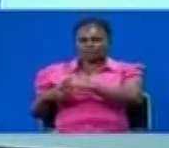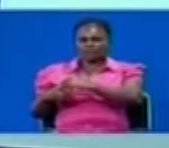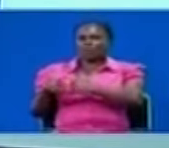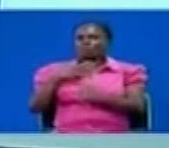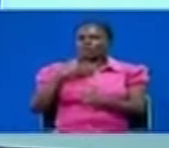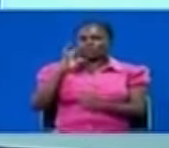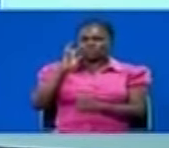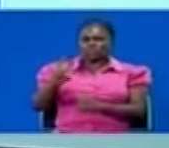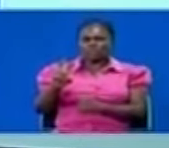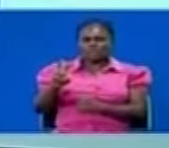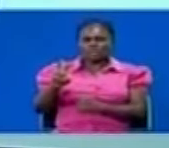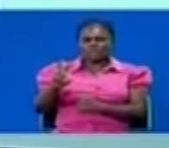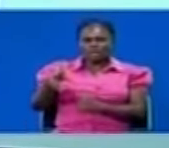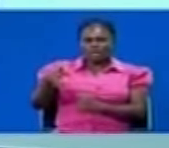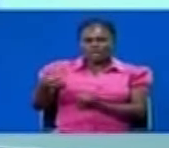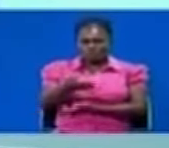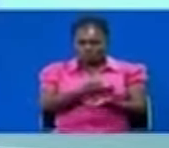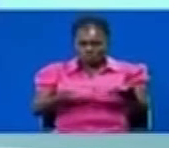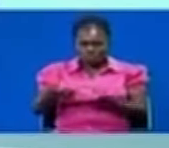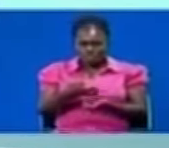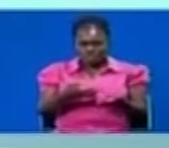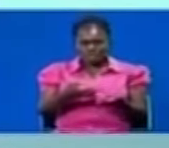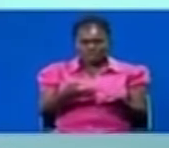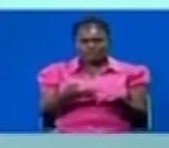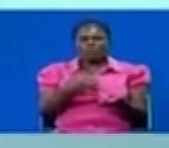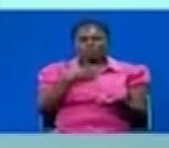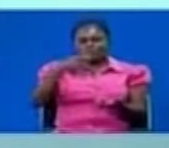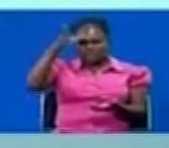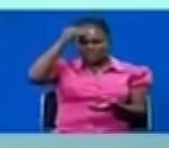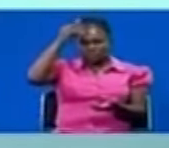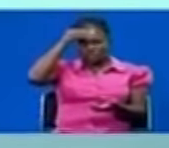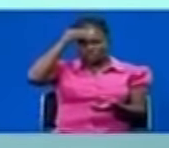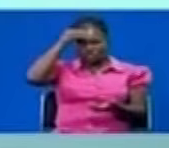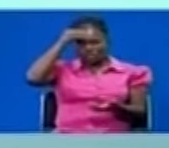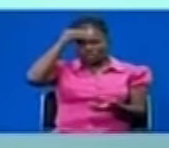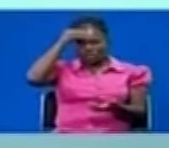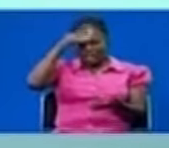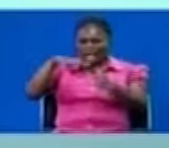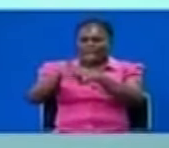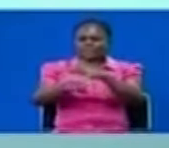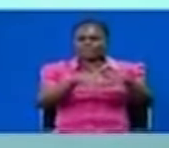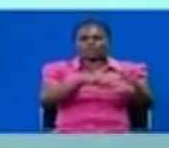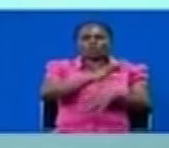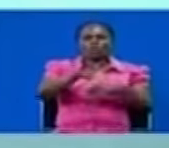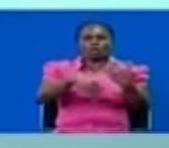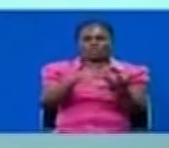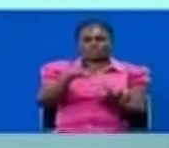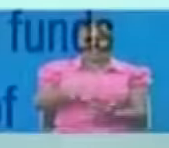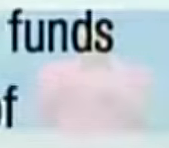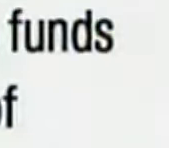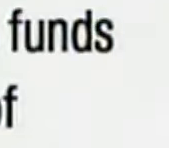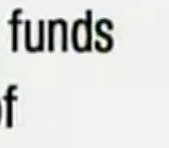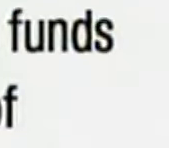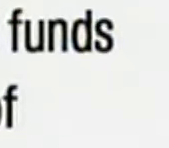a growth in Kenyan's economy, and saying that they want education to be accessible to all, saying particularly that they want